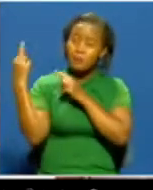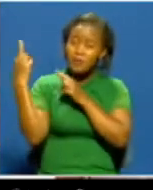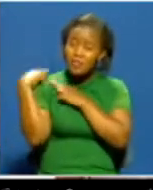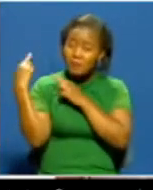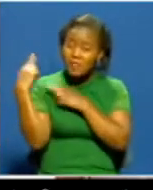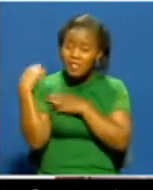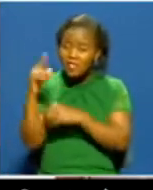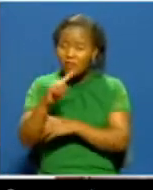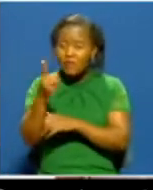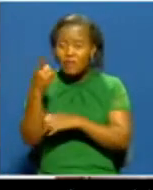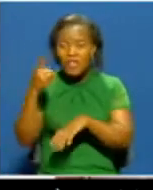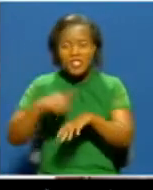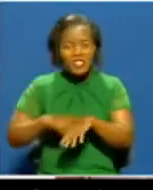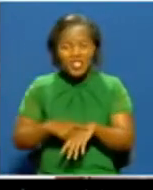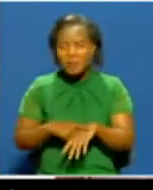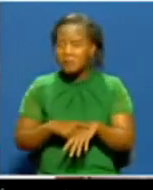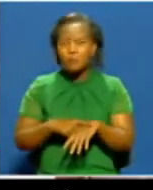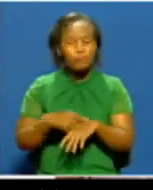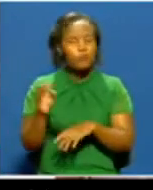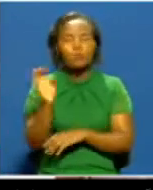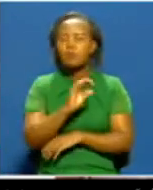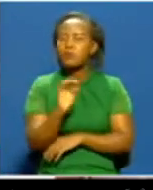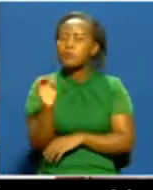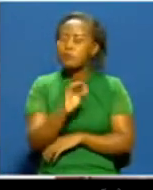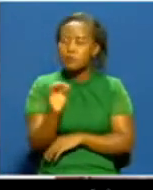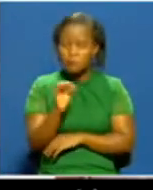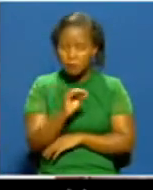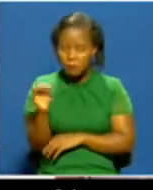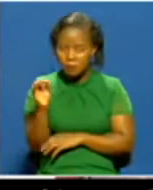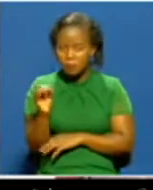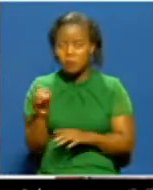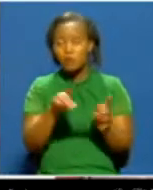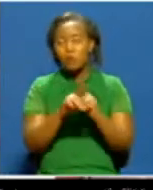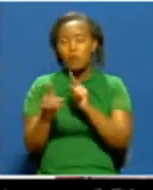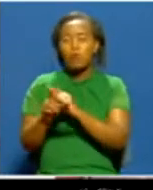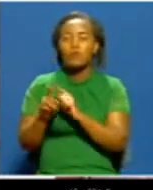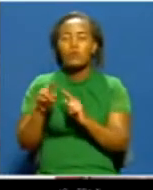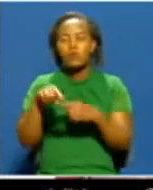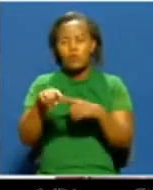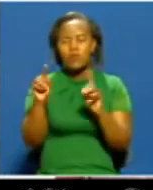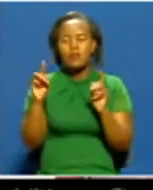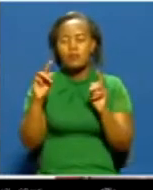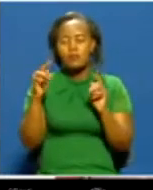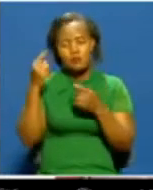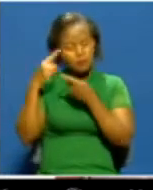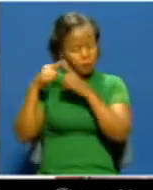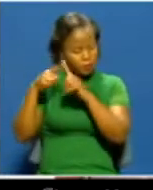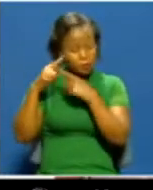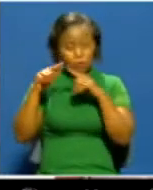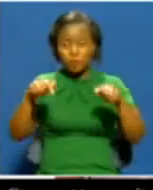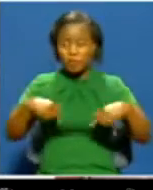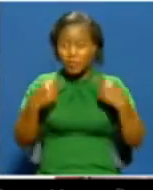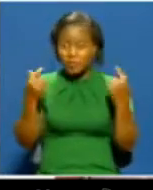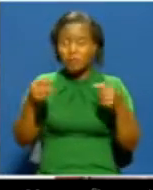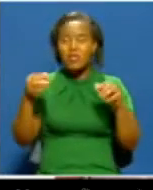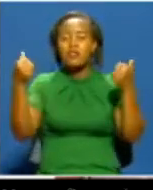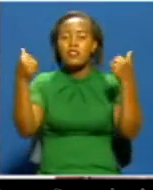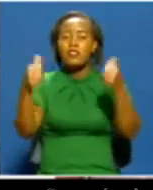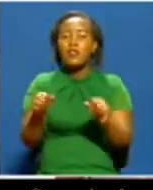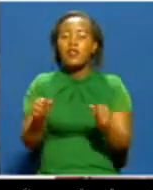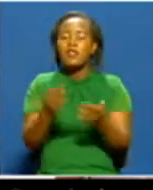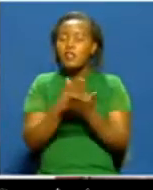time that one has faced this kind of challenges. And therefore you say to yourself, whatever comes, I know I have a strong